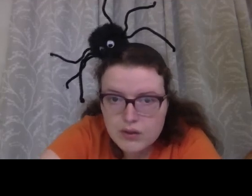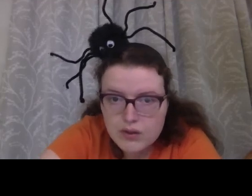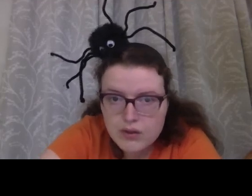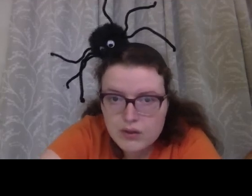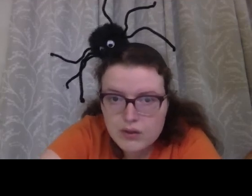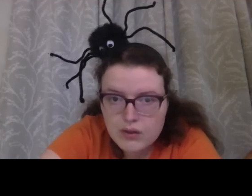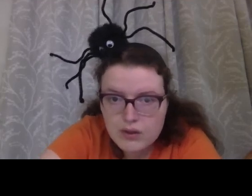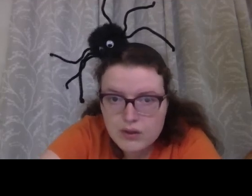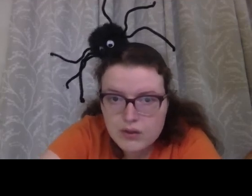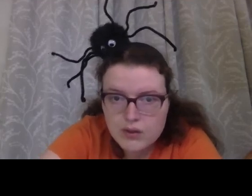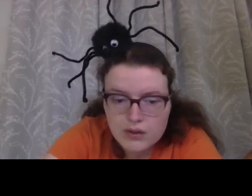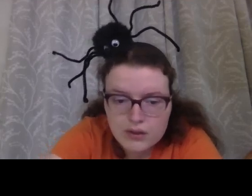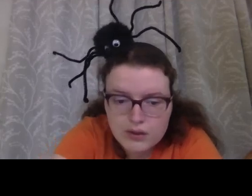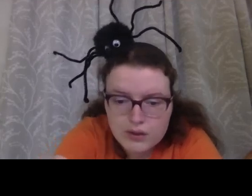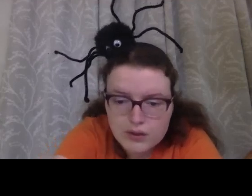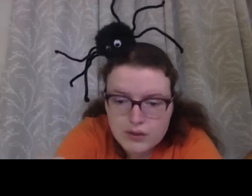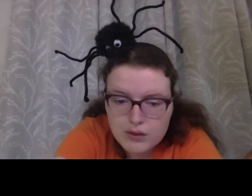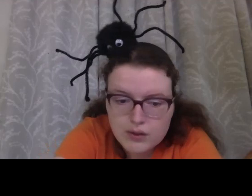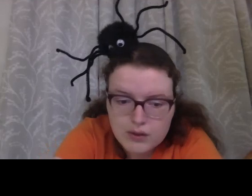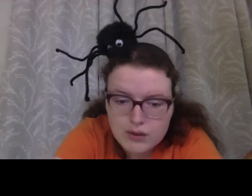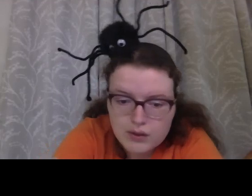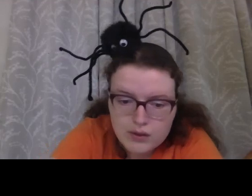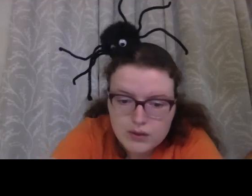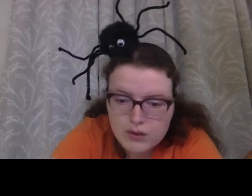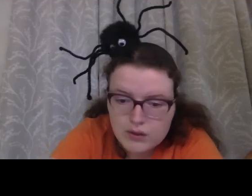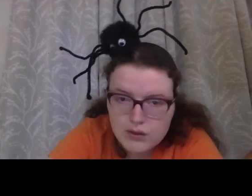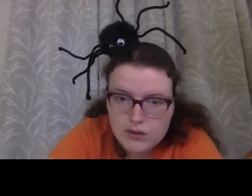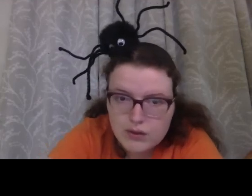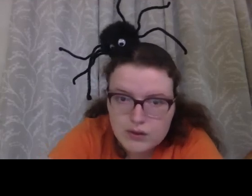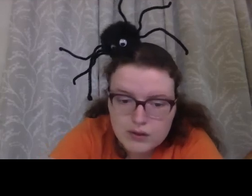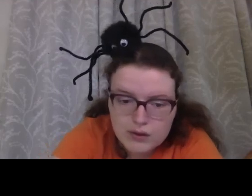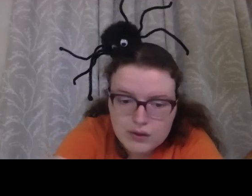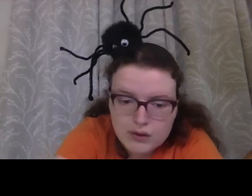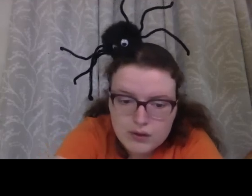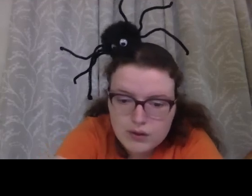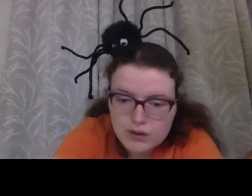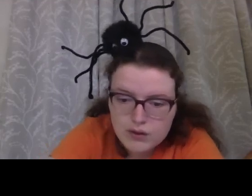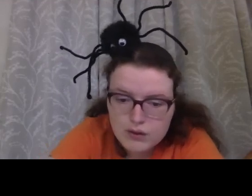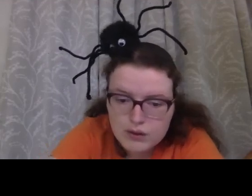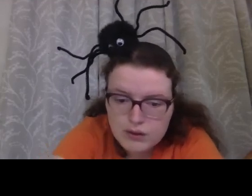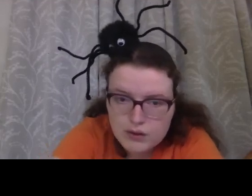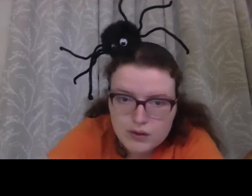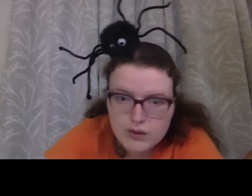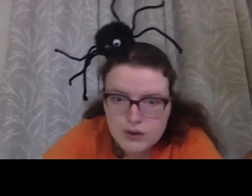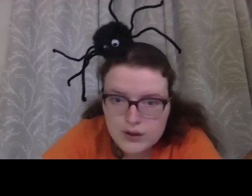like a camp in Georgia called Camp Twitch and Shout for people with Tourette's syndrome, and also they do